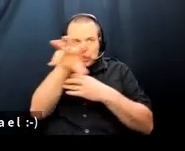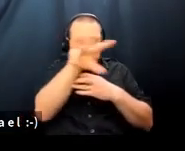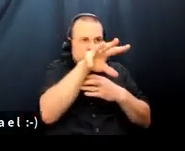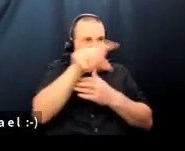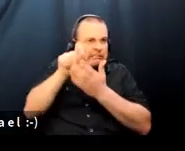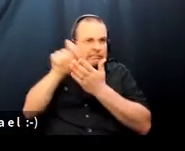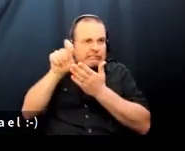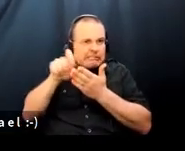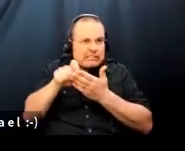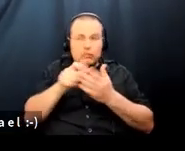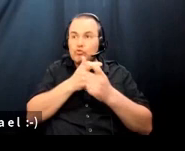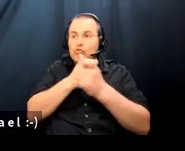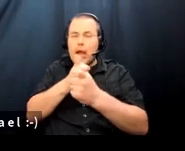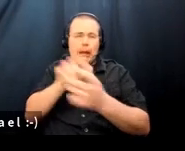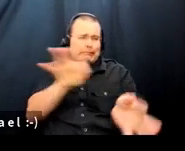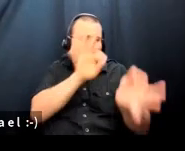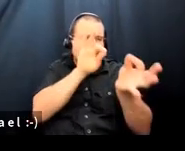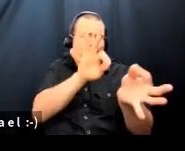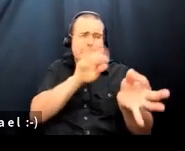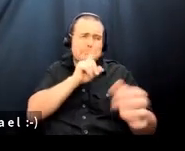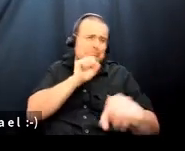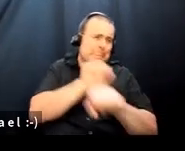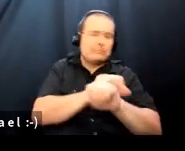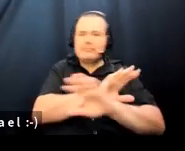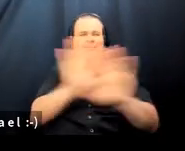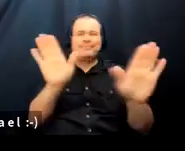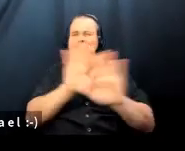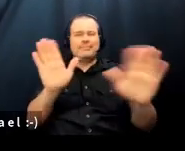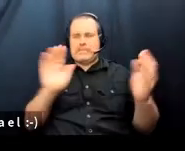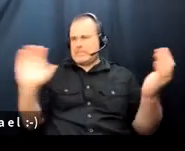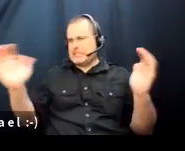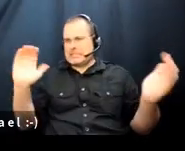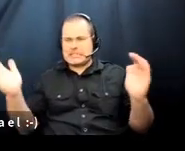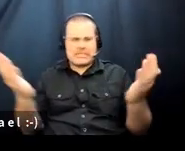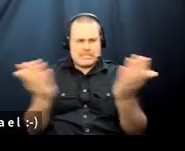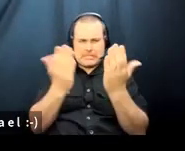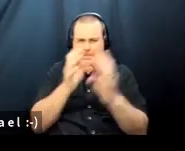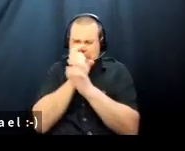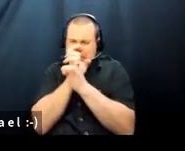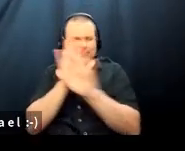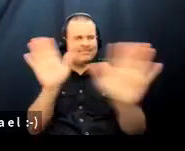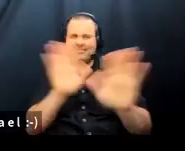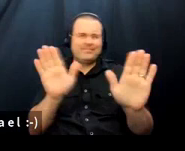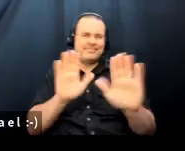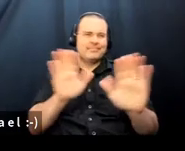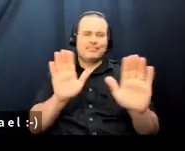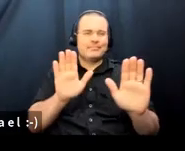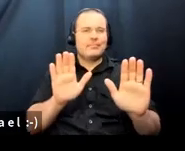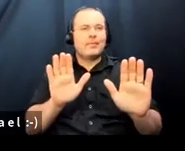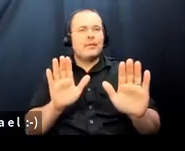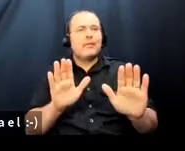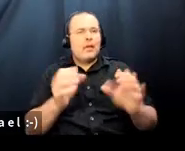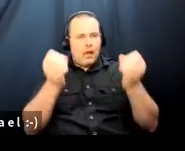child running perfectly and examining the two sides side by side. So a lot of